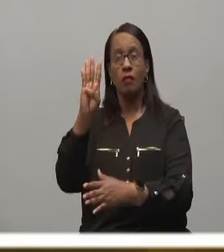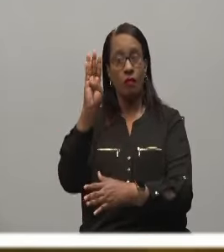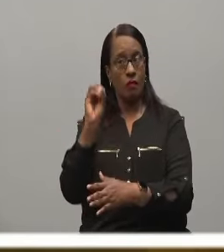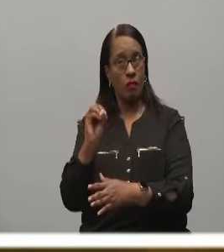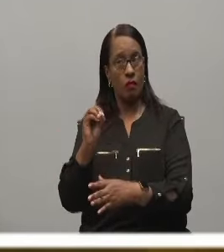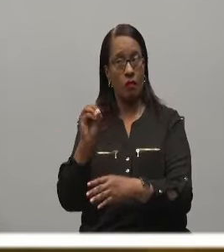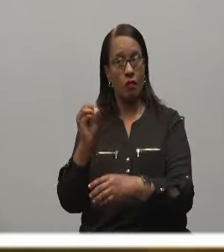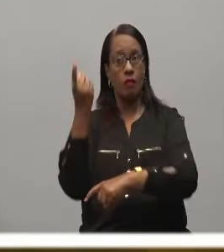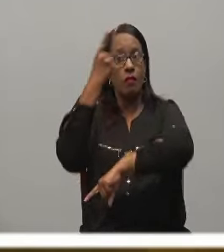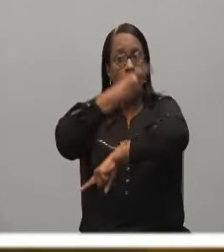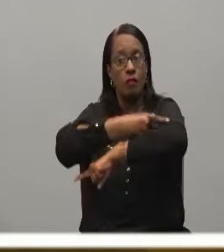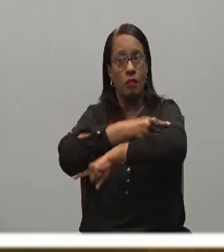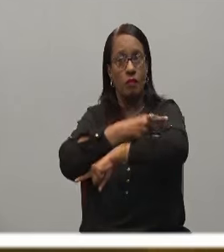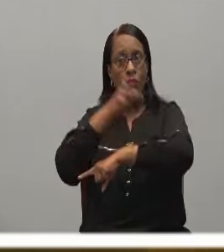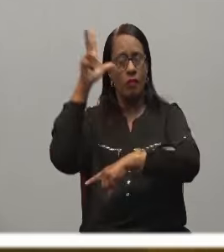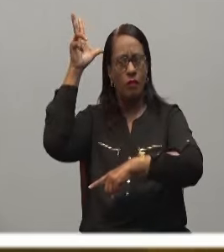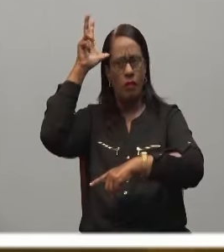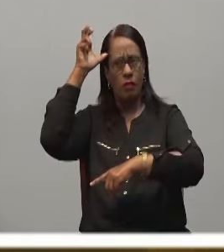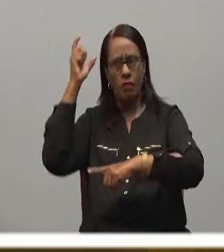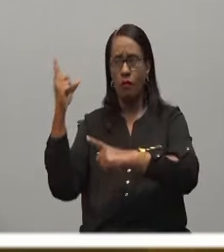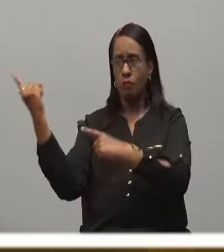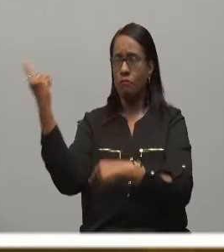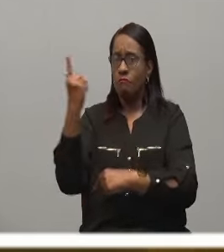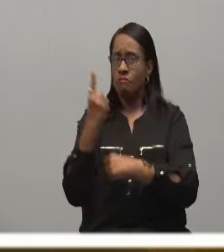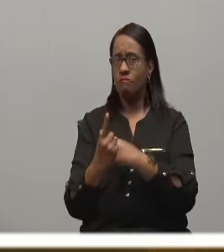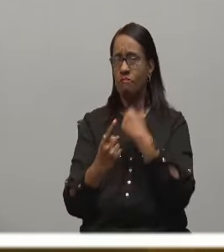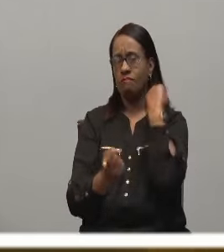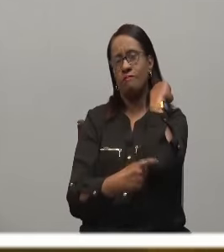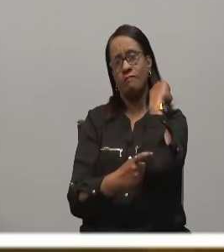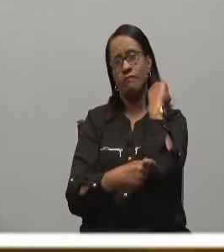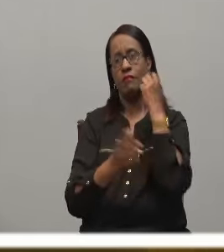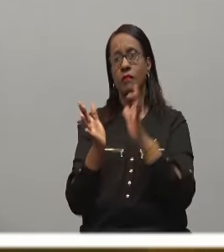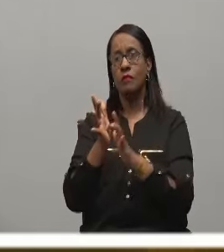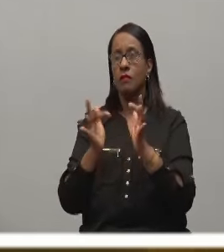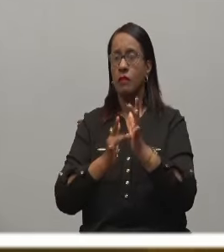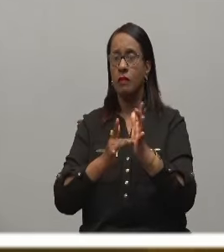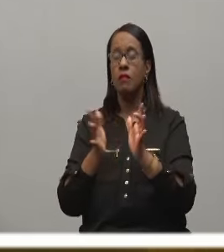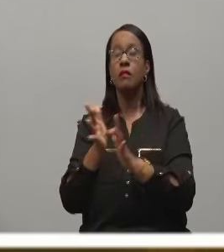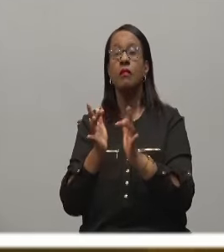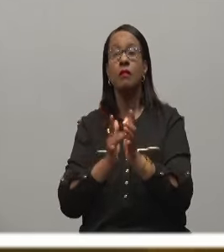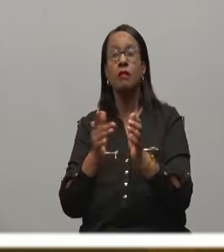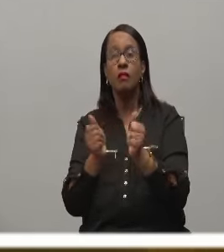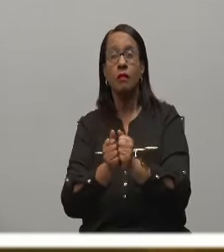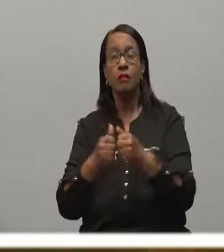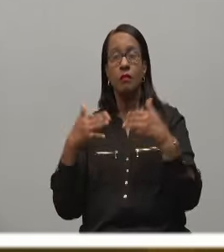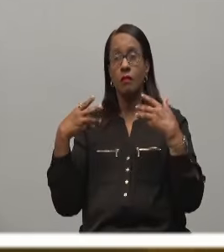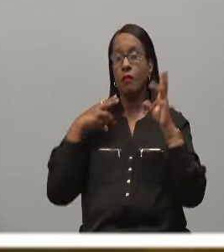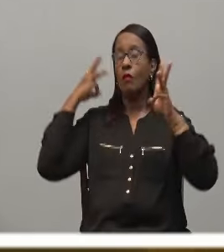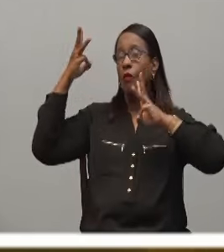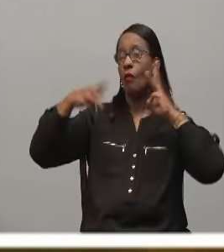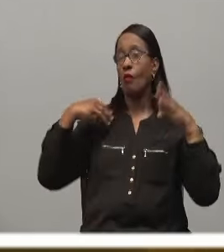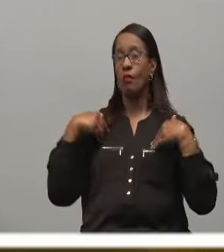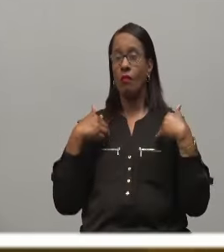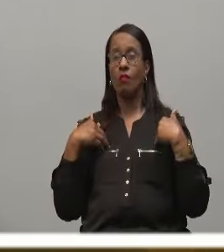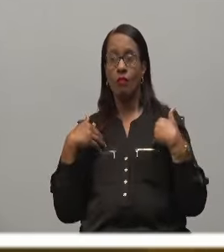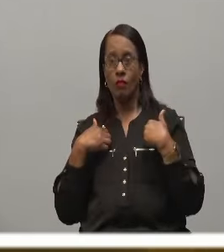by Satan. He was with the wild beasts, and the angels looked after